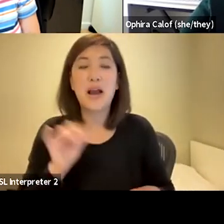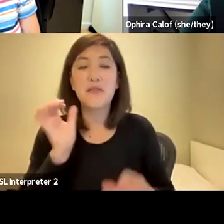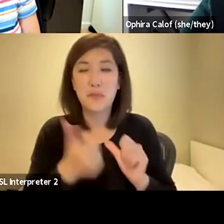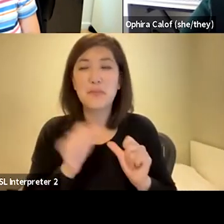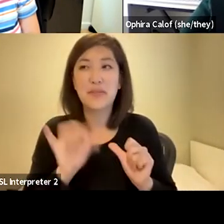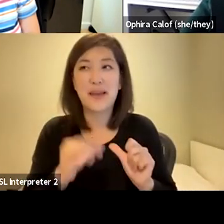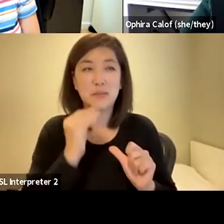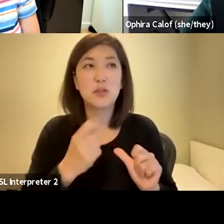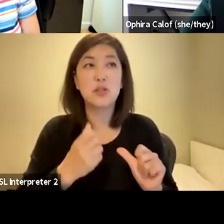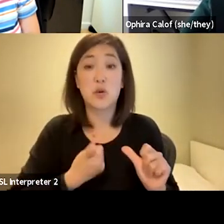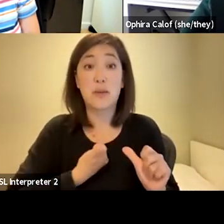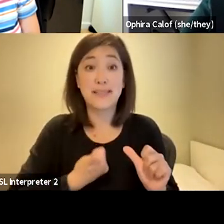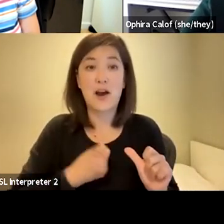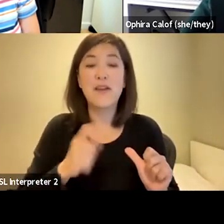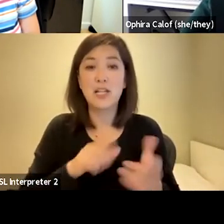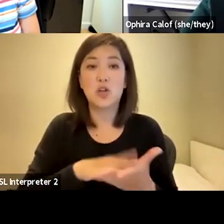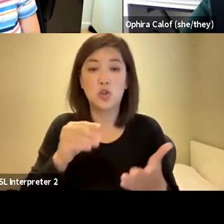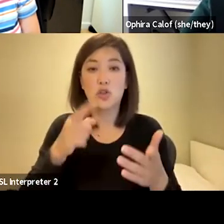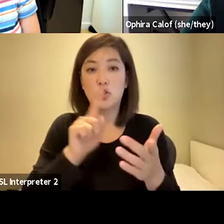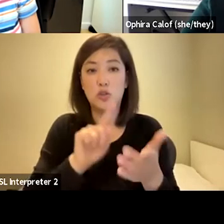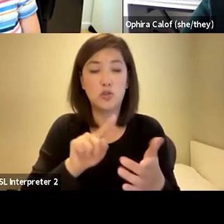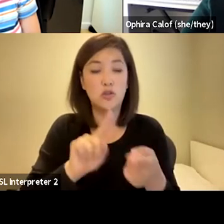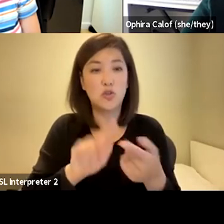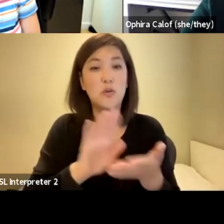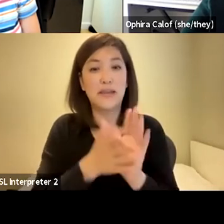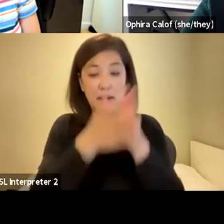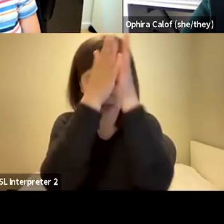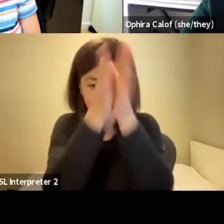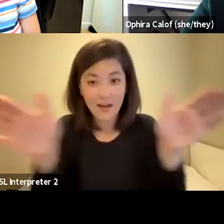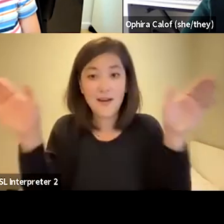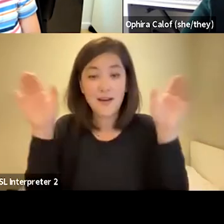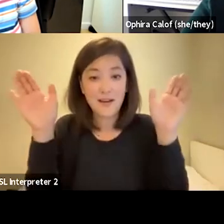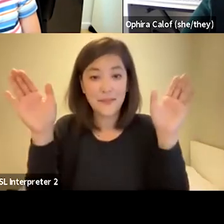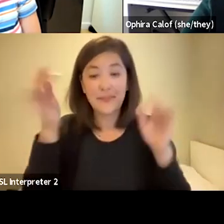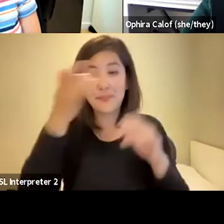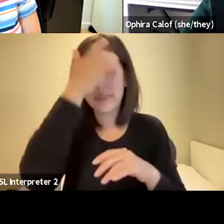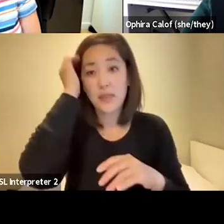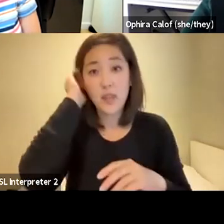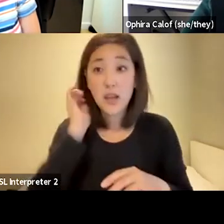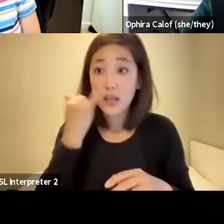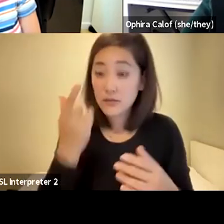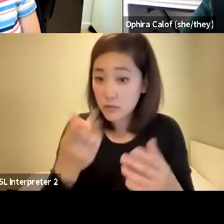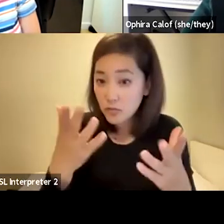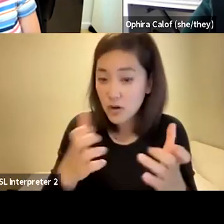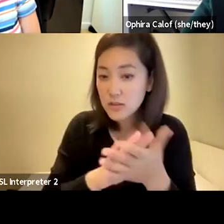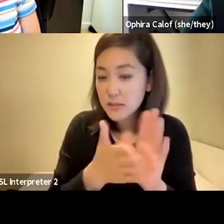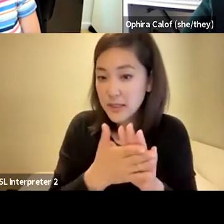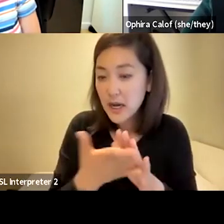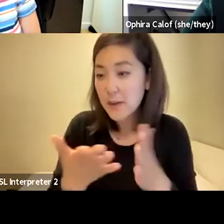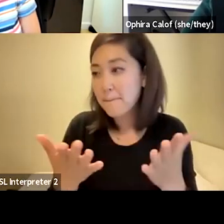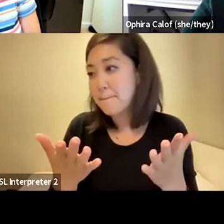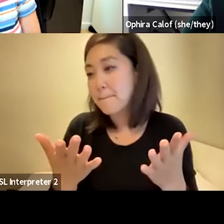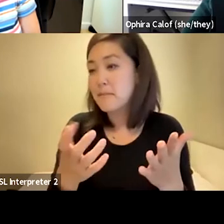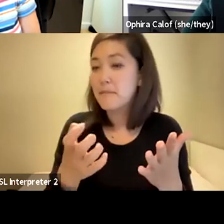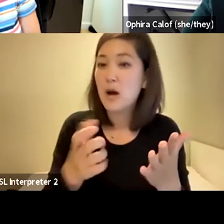better. I'd say also to everyone watching that if the reason why you want to, you know, create a show is